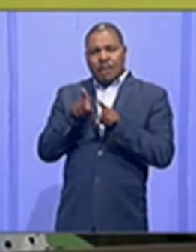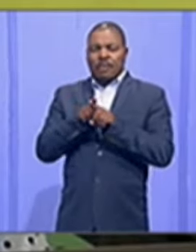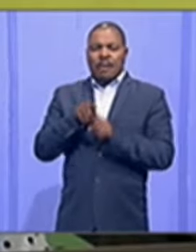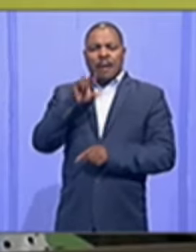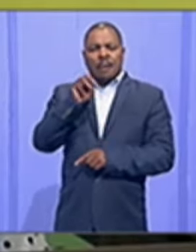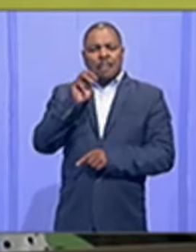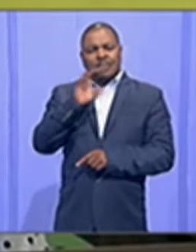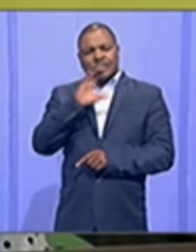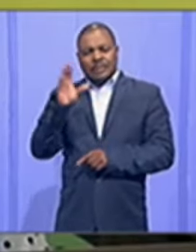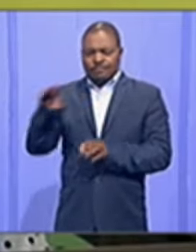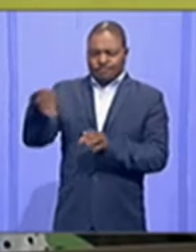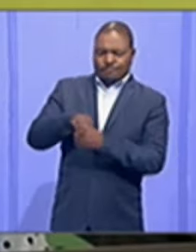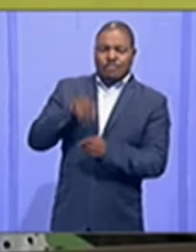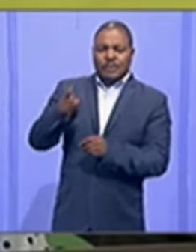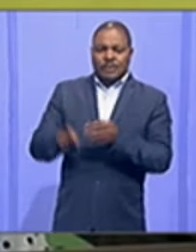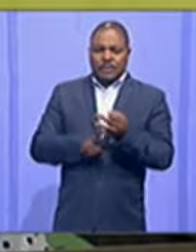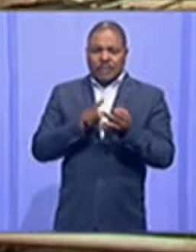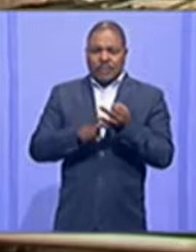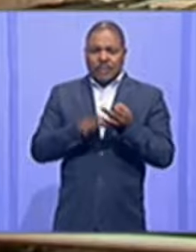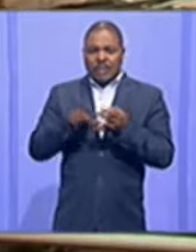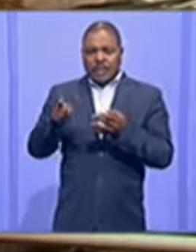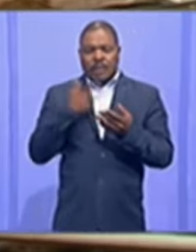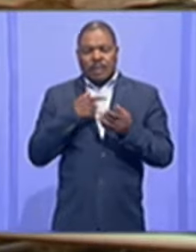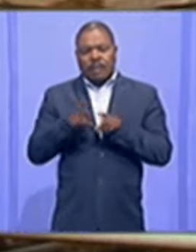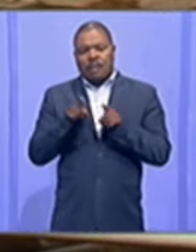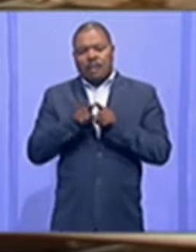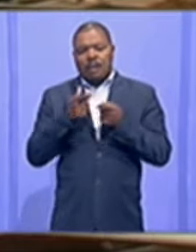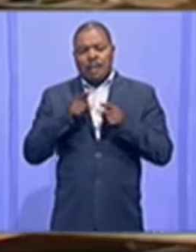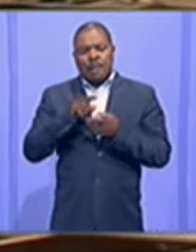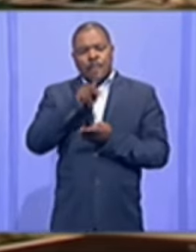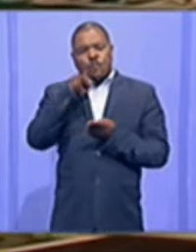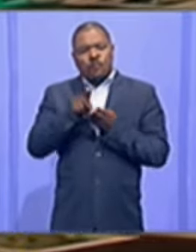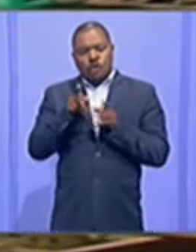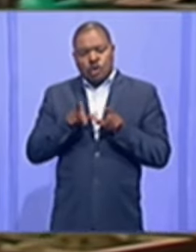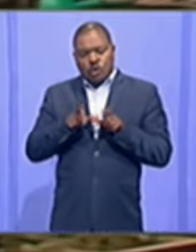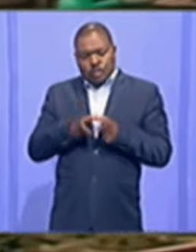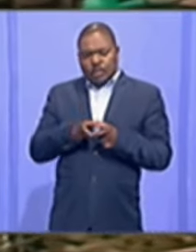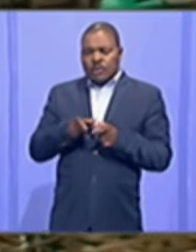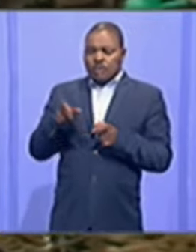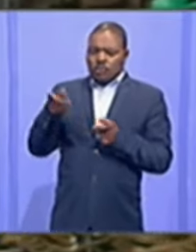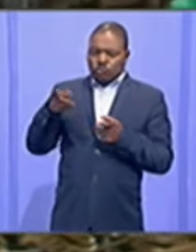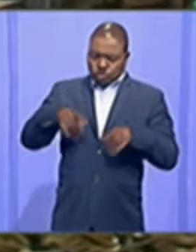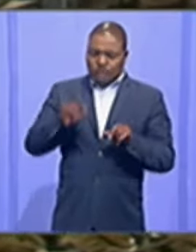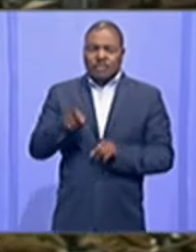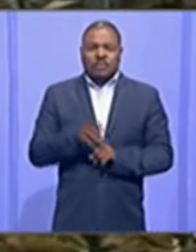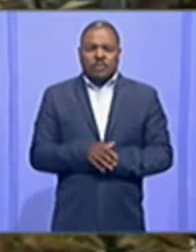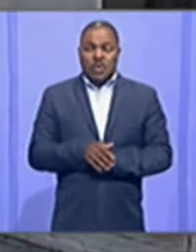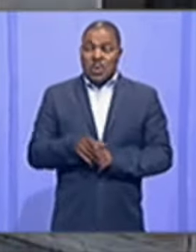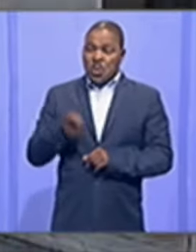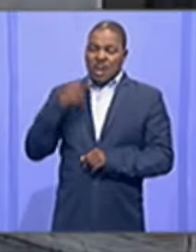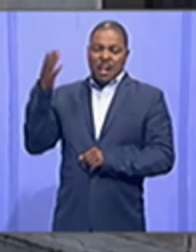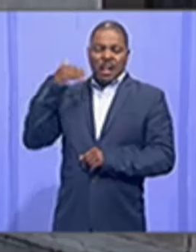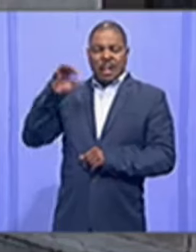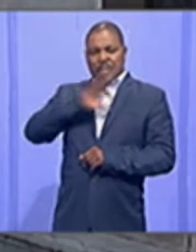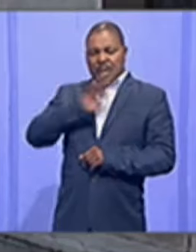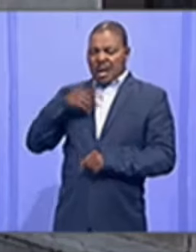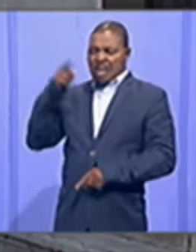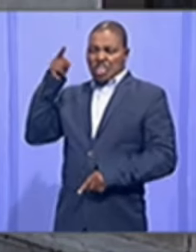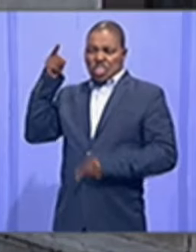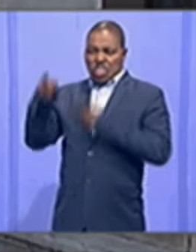should but also be considered to chair portfolio committees. We are blaming Brink because all these killings have been happening, that have been happening here in